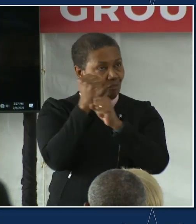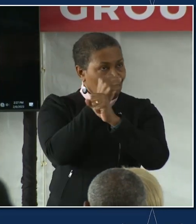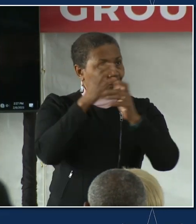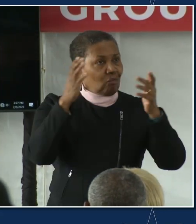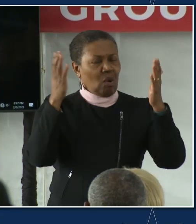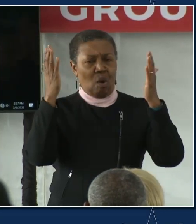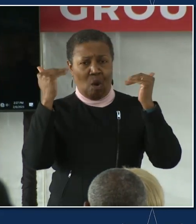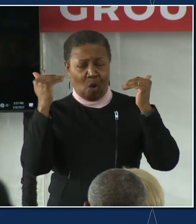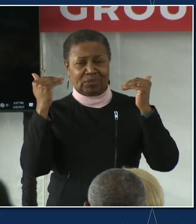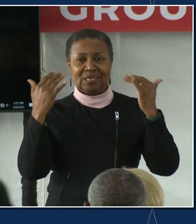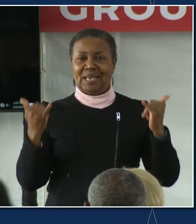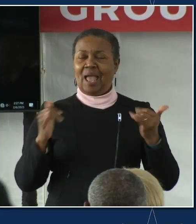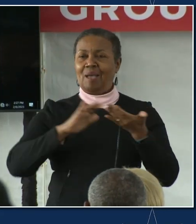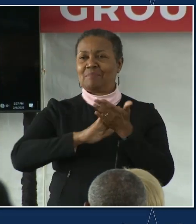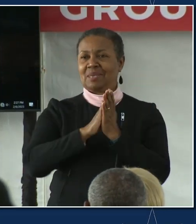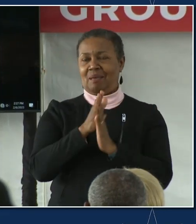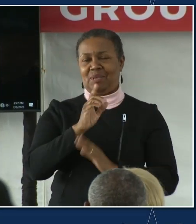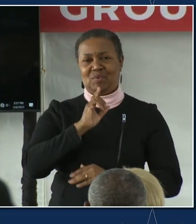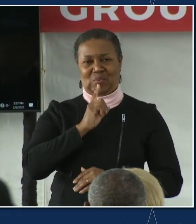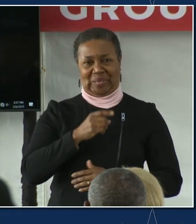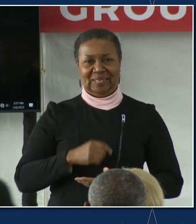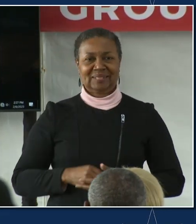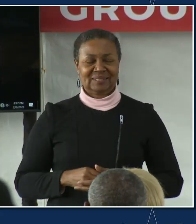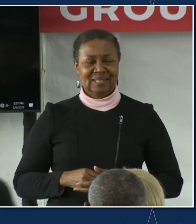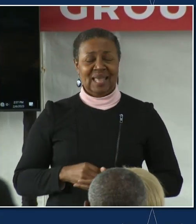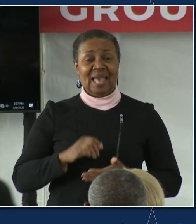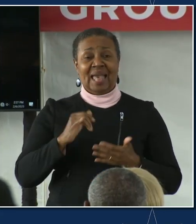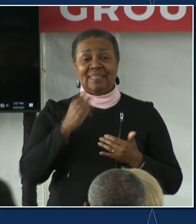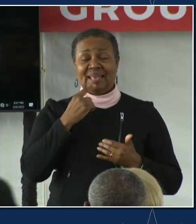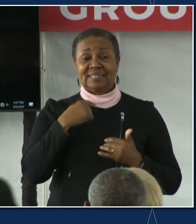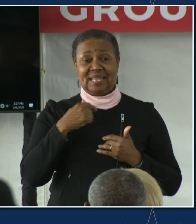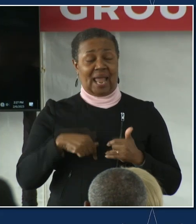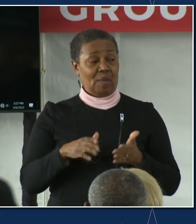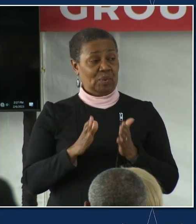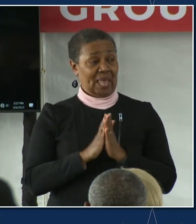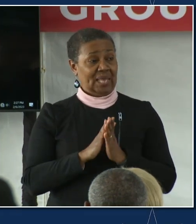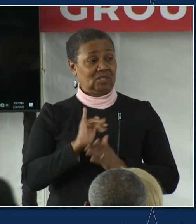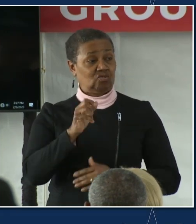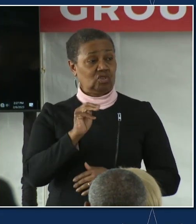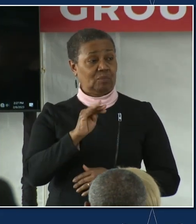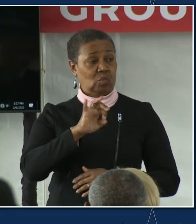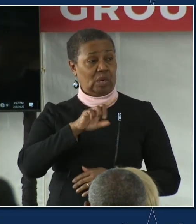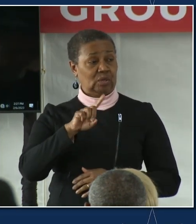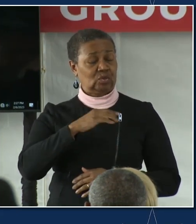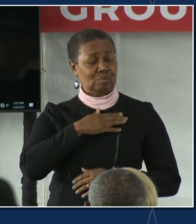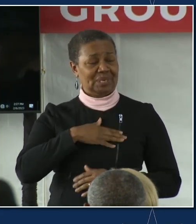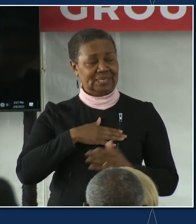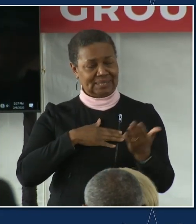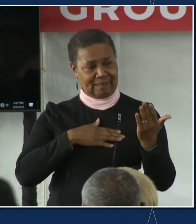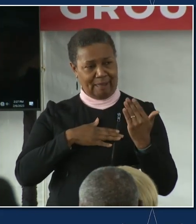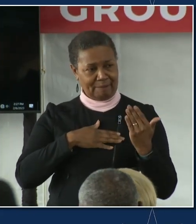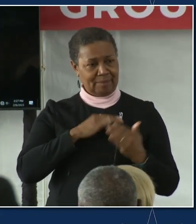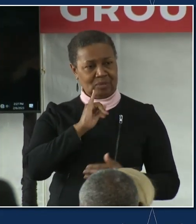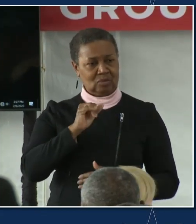aspirations, your hopes are now becoming reality. And with that, I'm going to ask Jim Reynolds to please come.